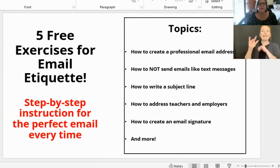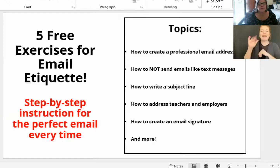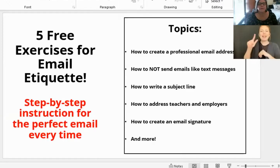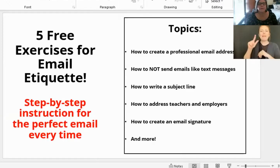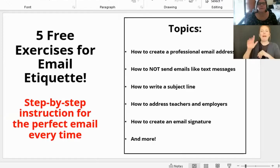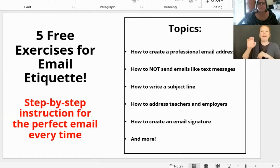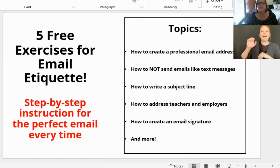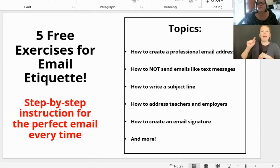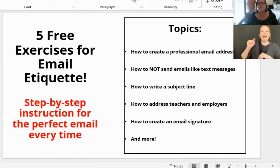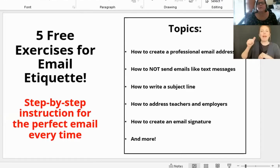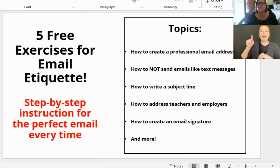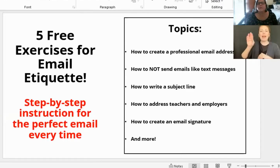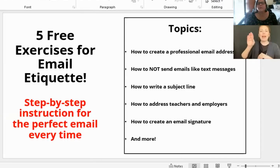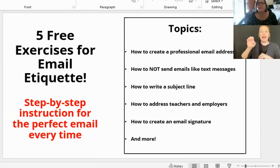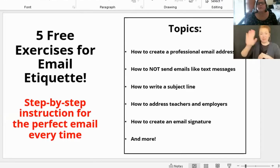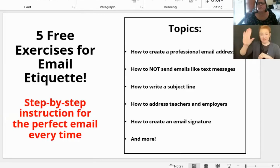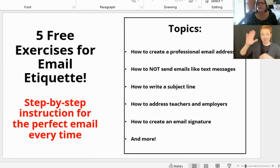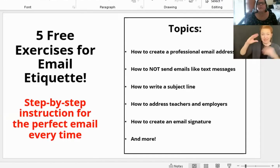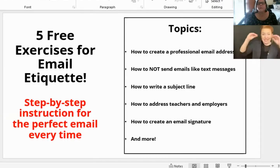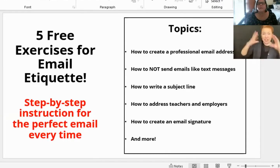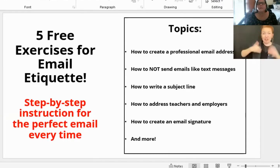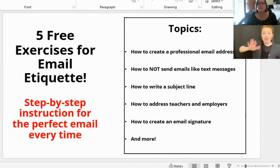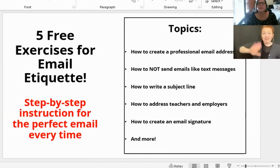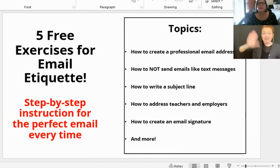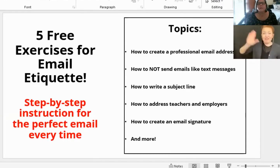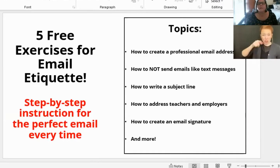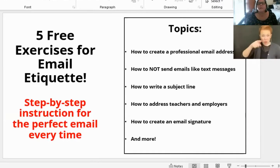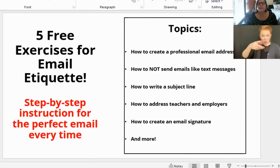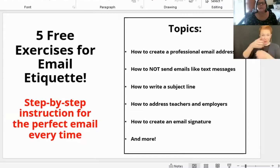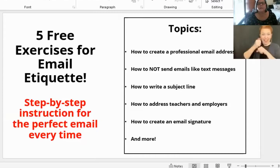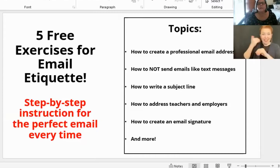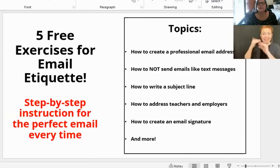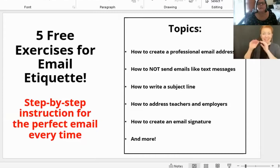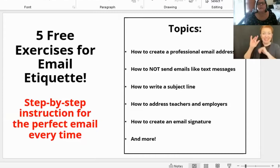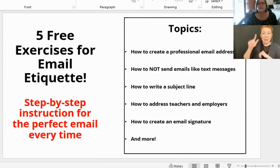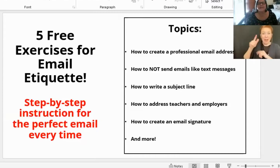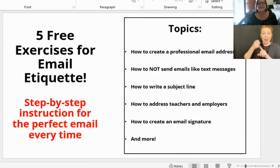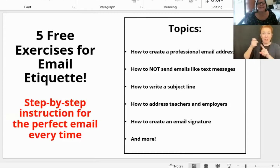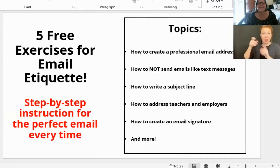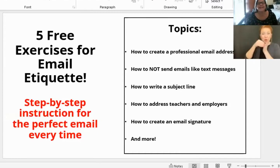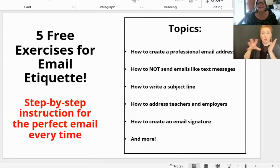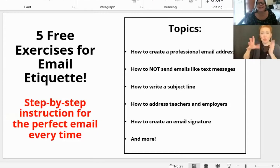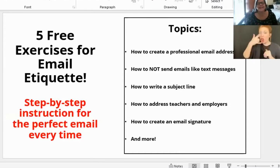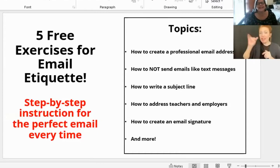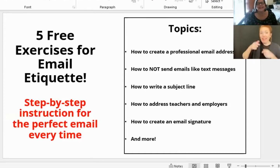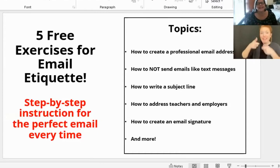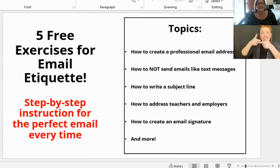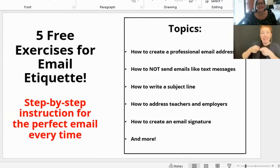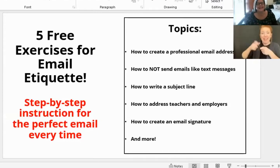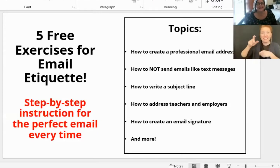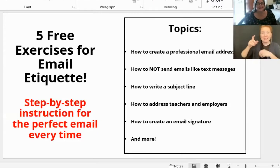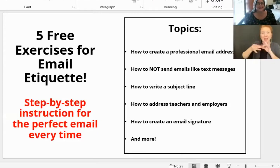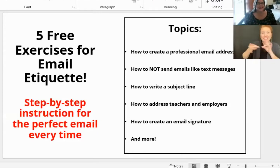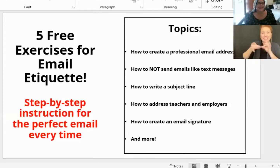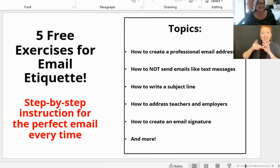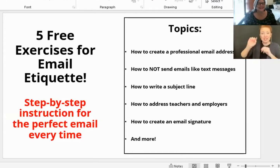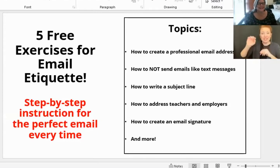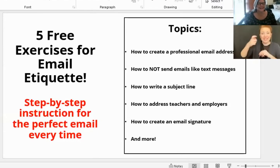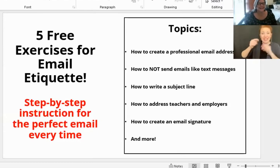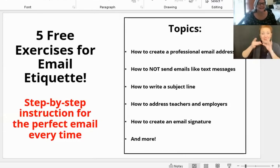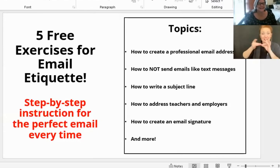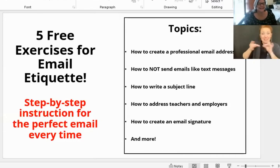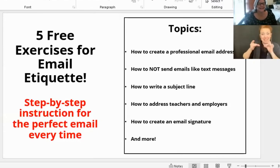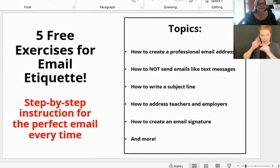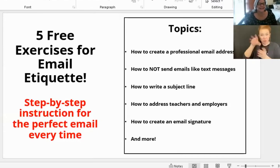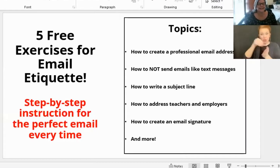if your students too often send you emails that look like text messages. Any hands up for emails that look like texting?